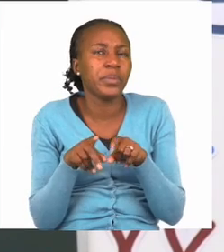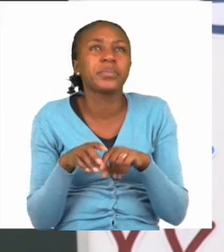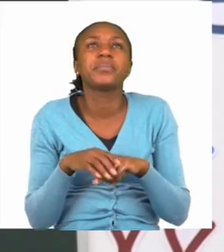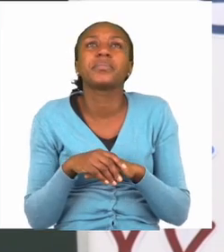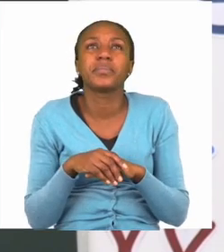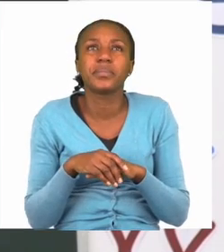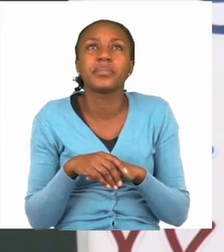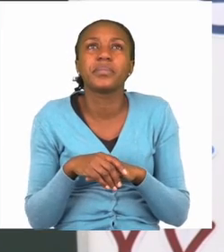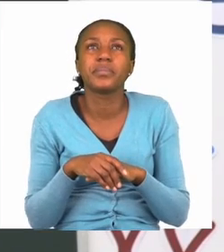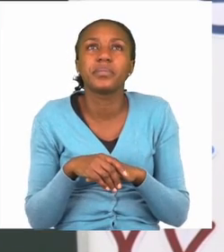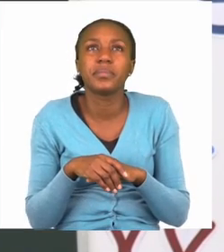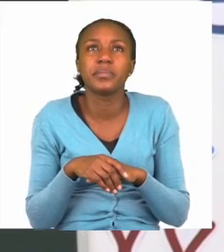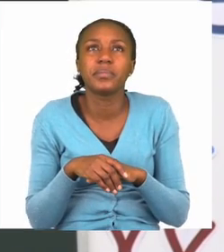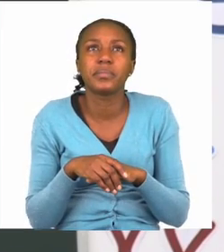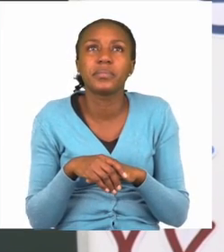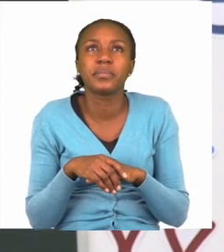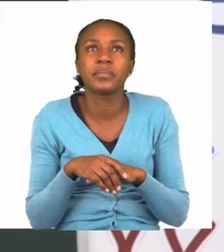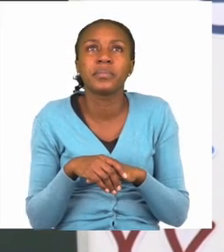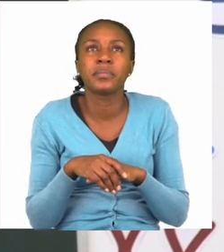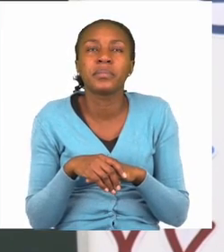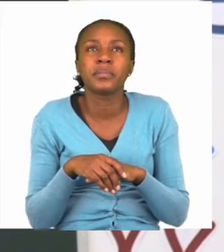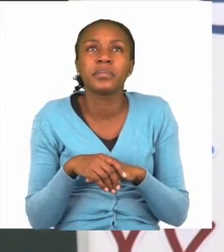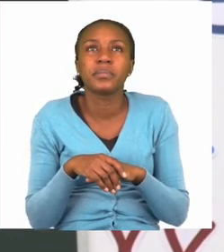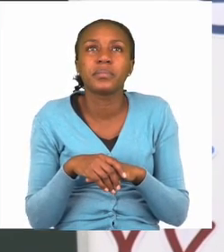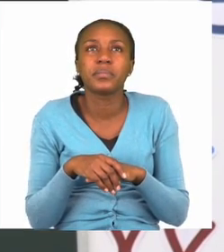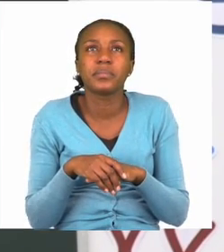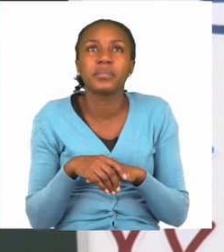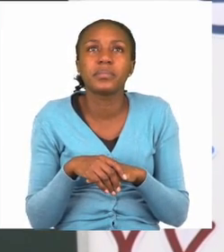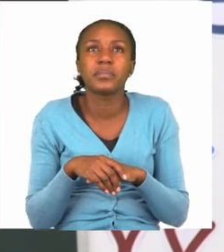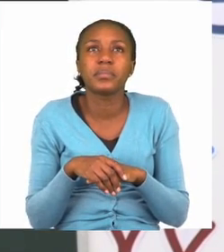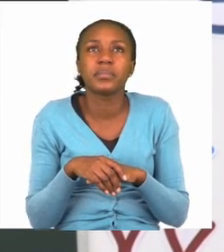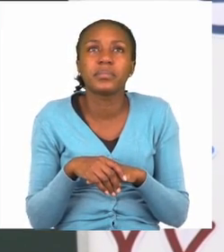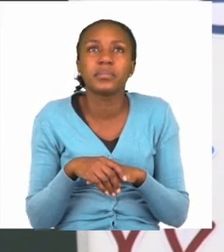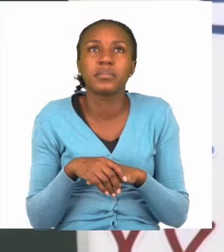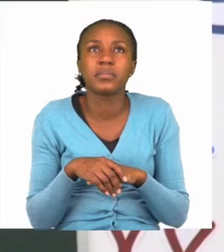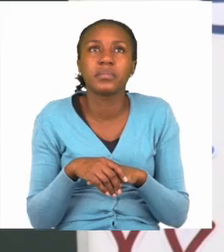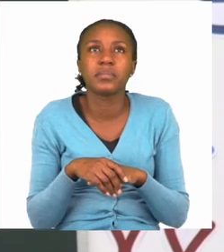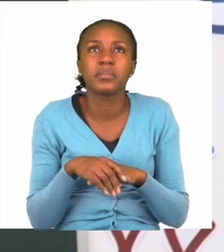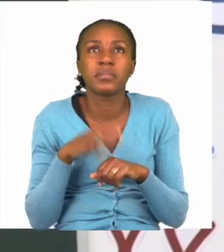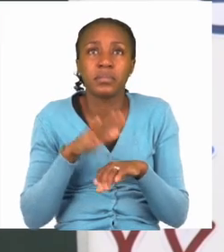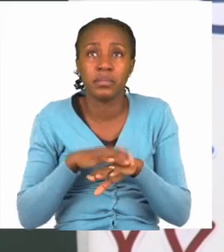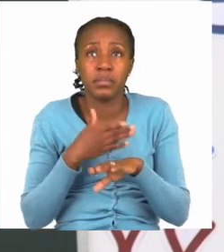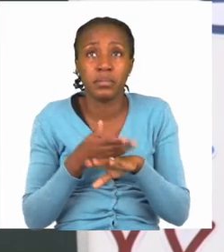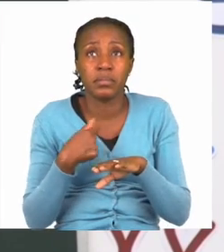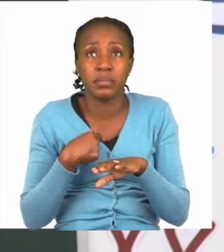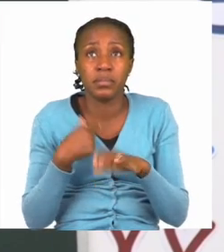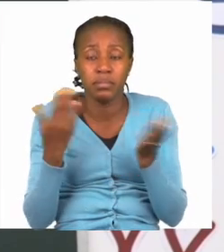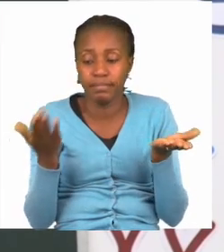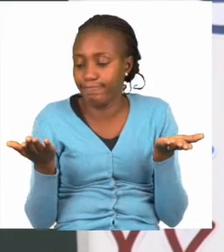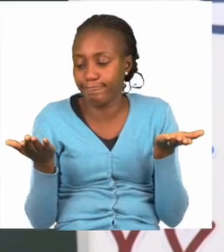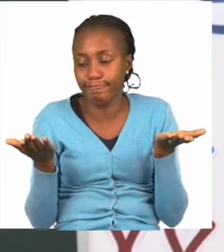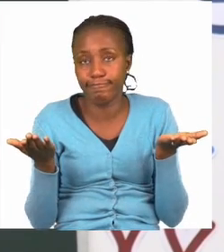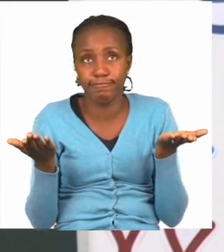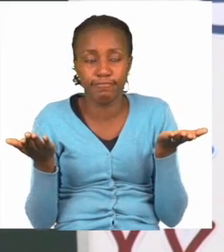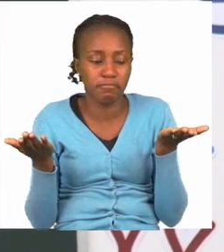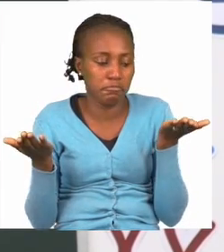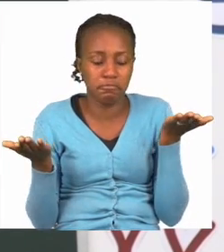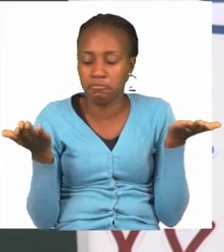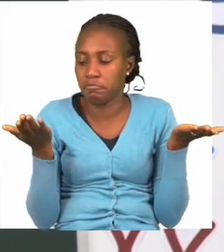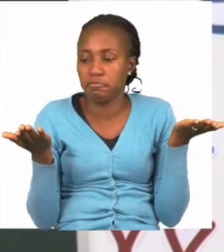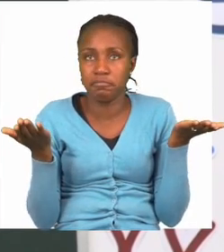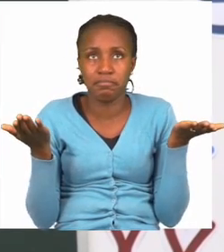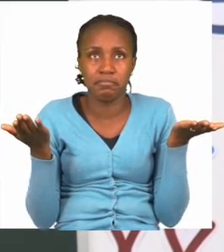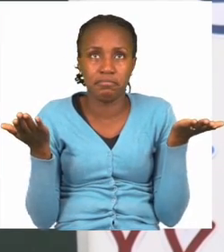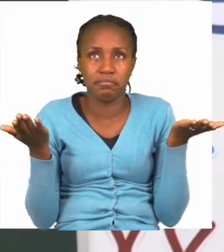same. So if I were to be a balance scale and I held them up